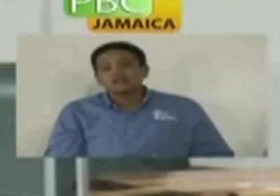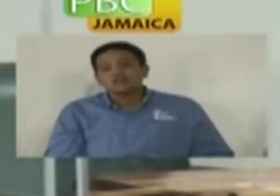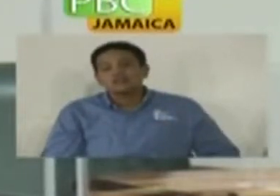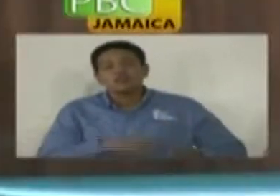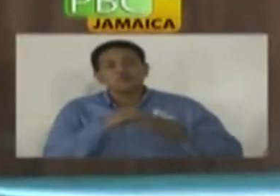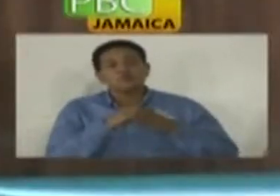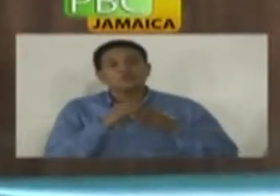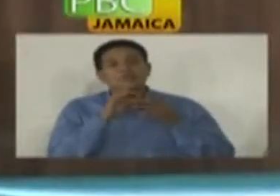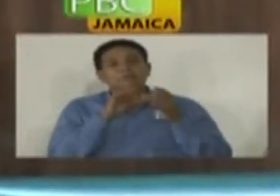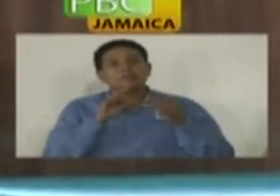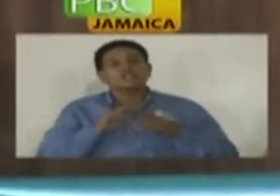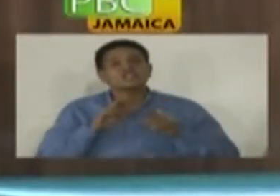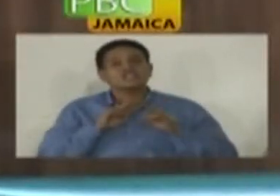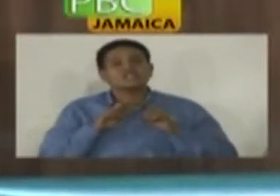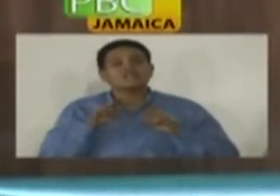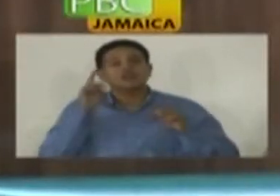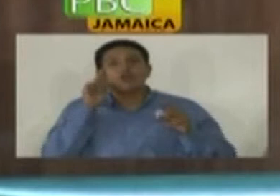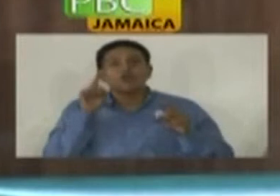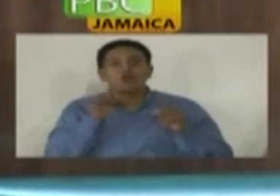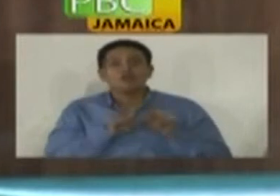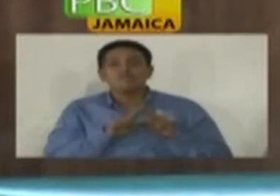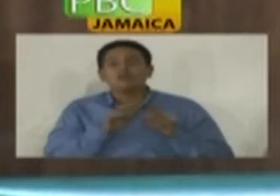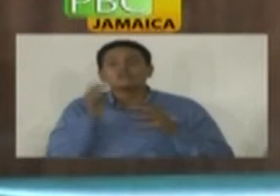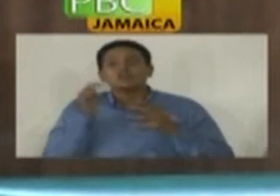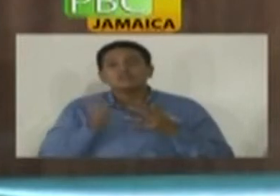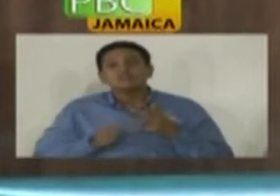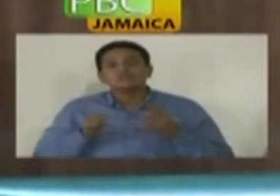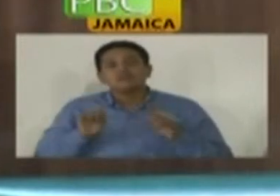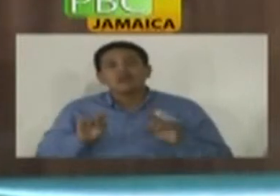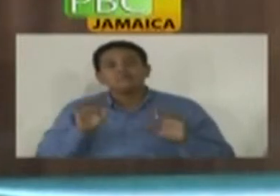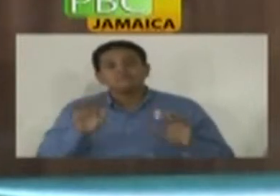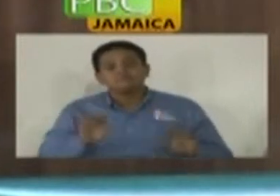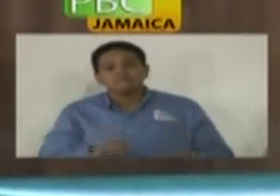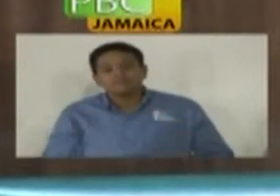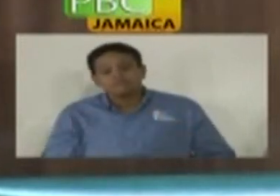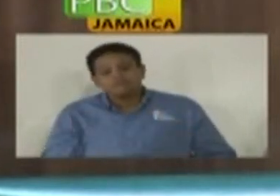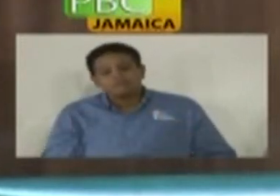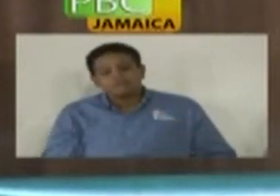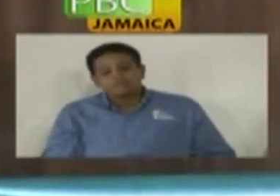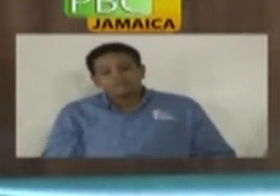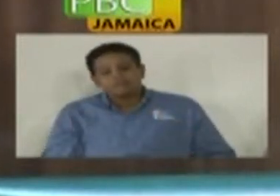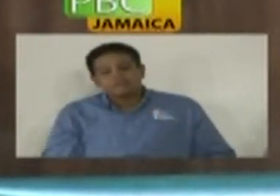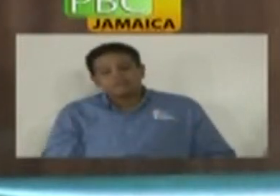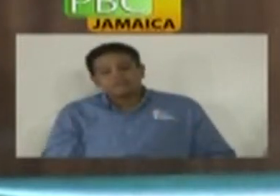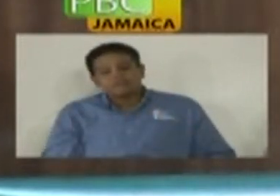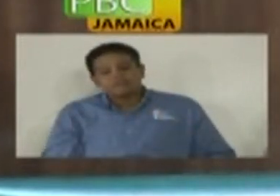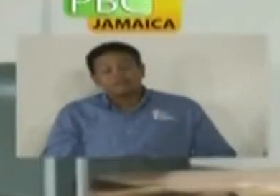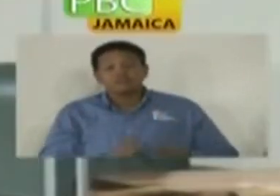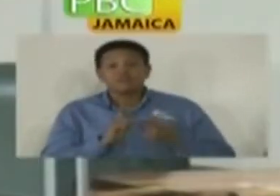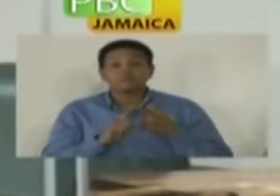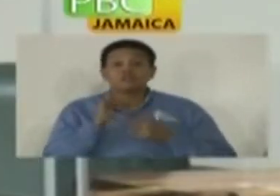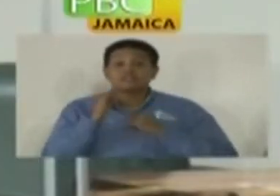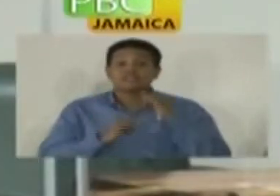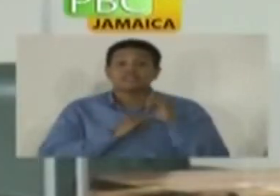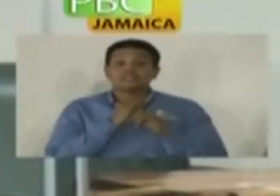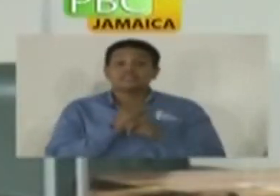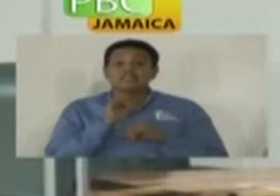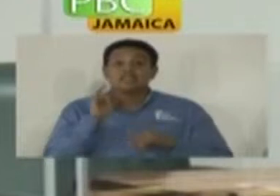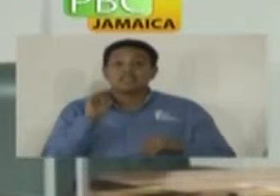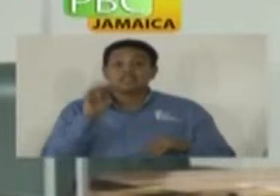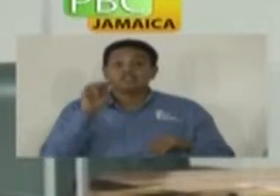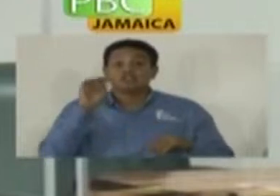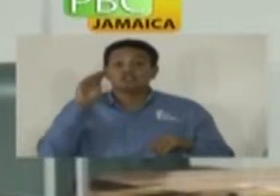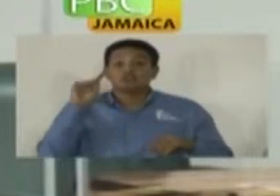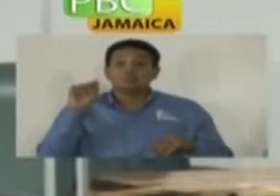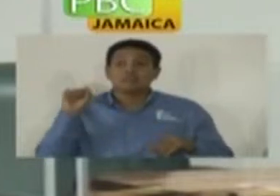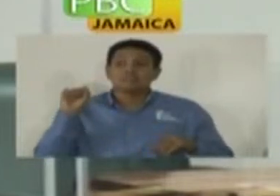of the various conventions and that sort of thing, as well as the international instruments which their lordships